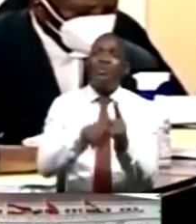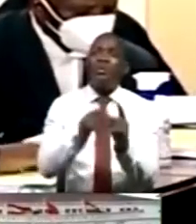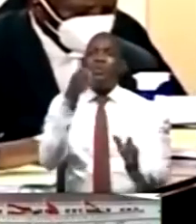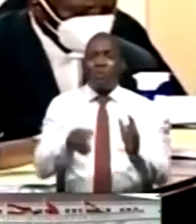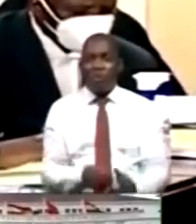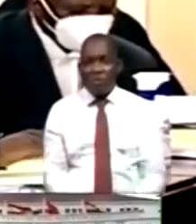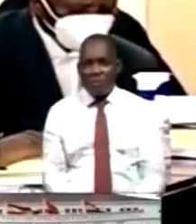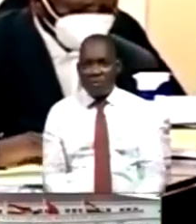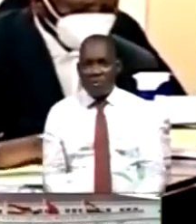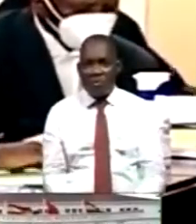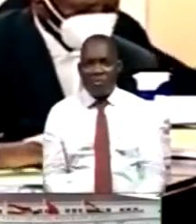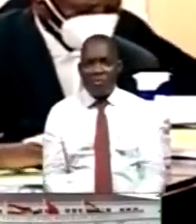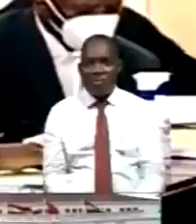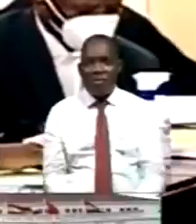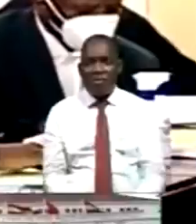My lord.